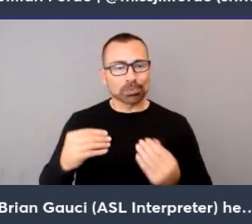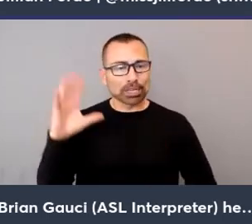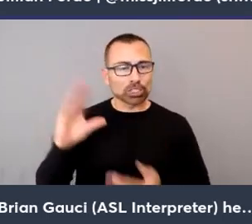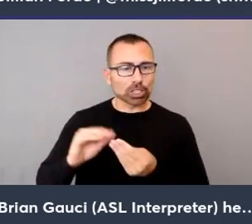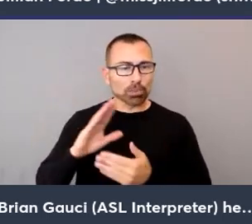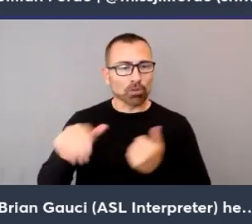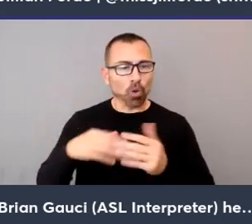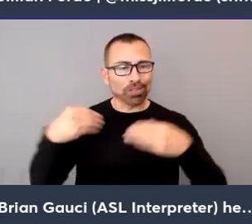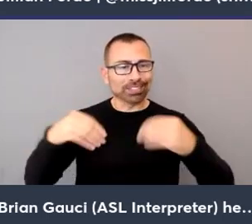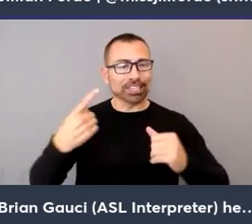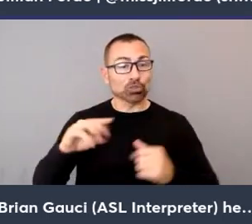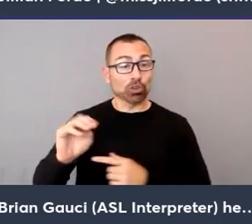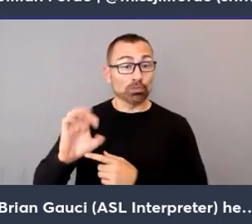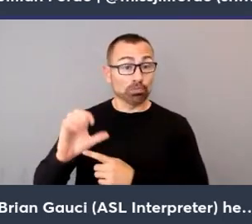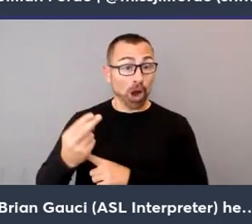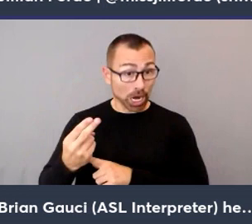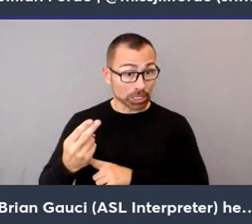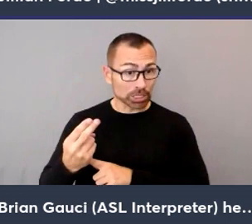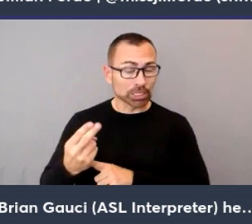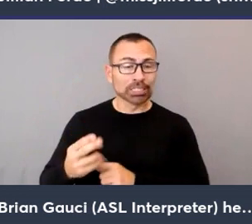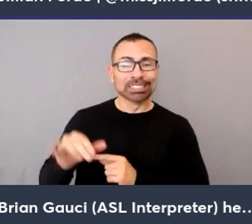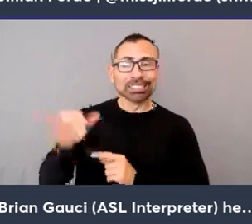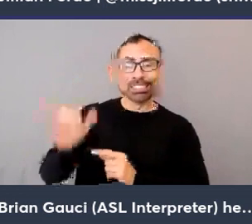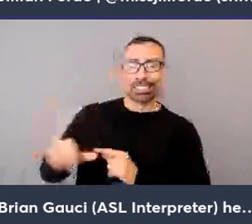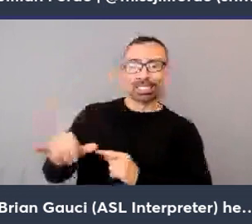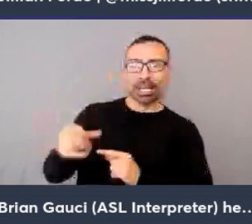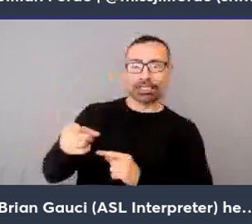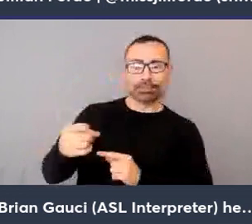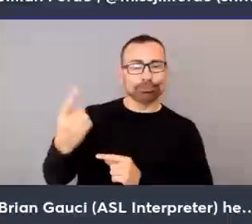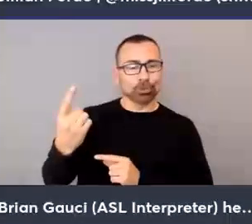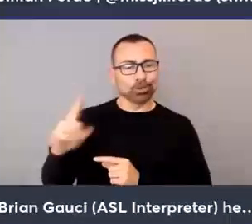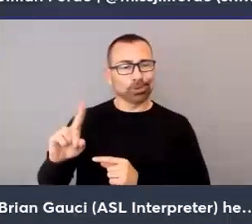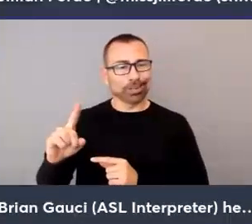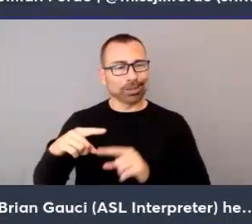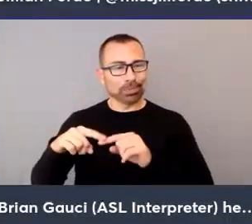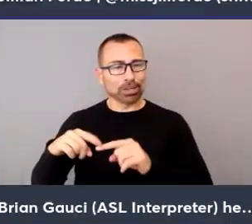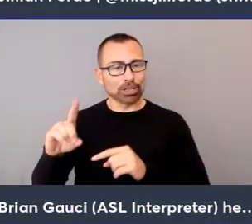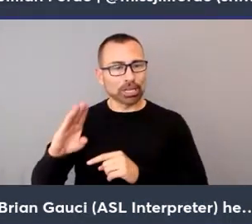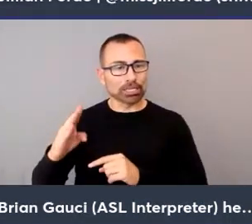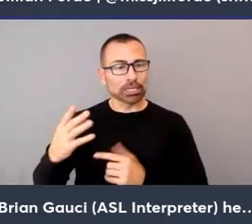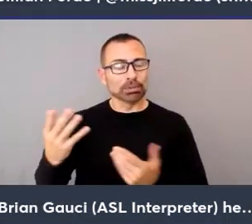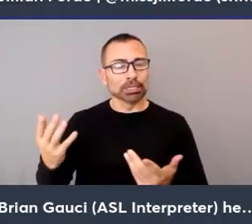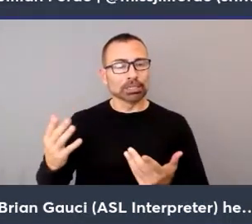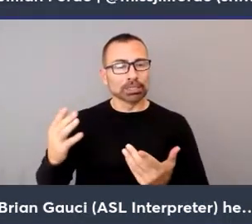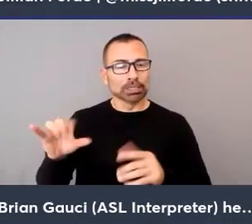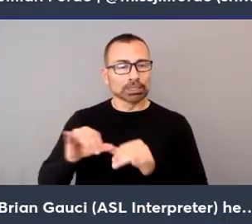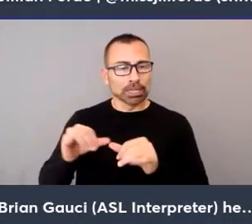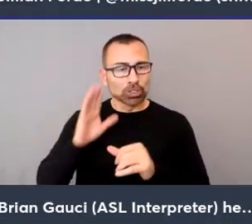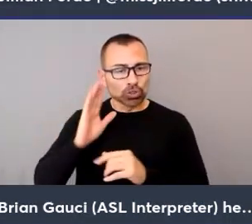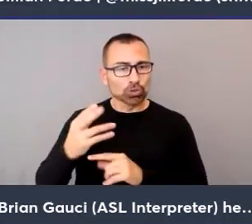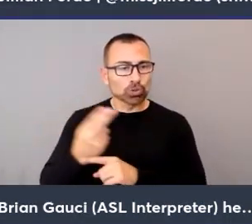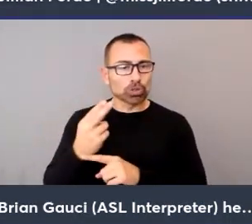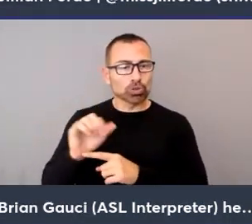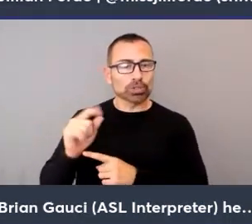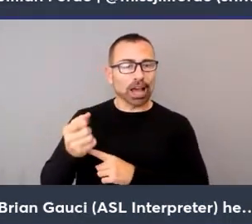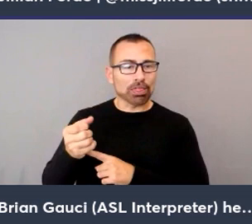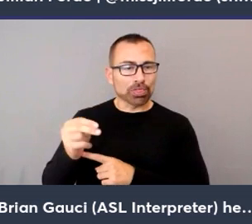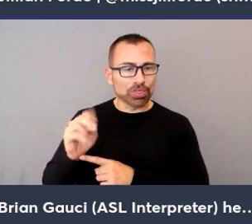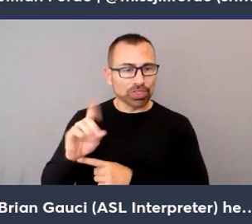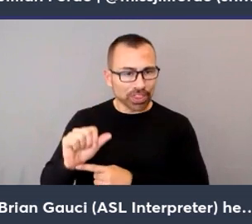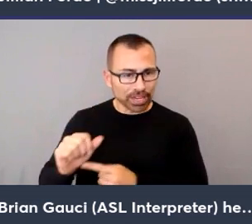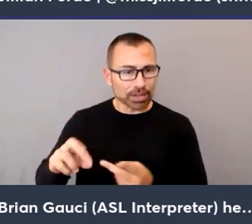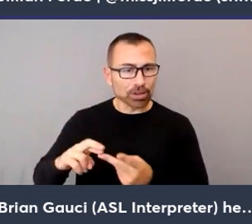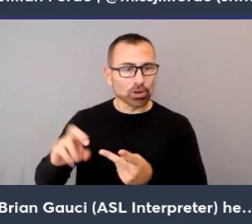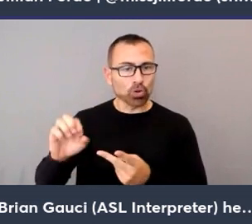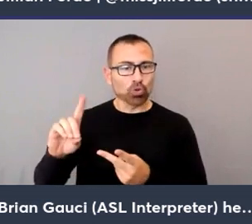of question where, depending on the data size, you would use something like Athena or Redshift or a relational database to be able to answer those sorts